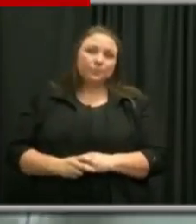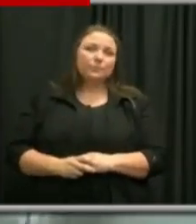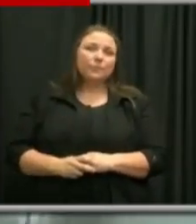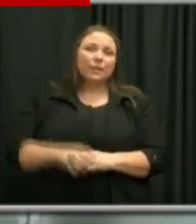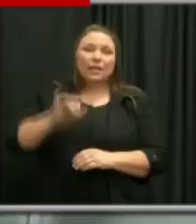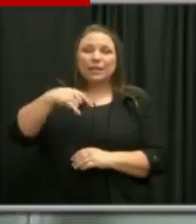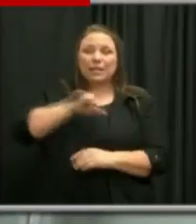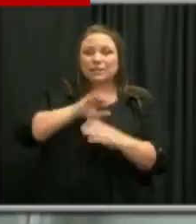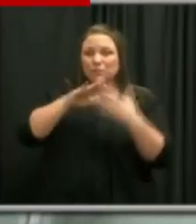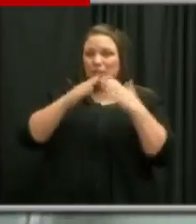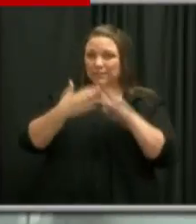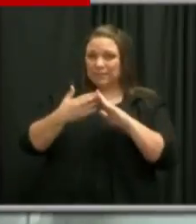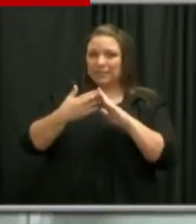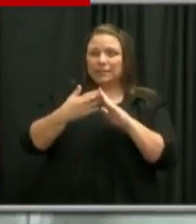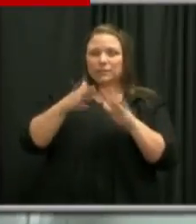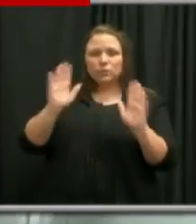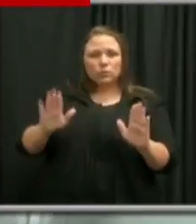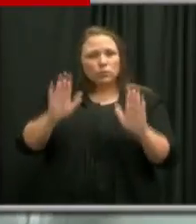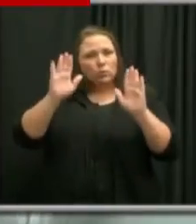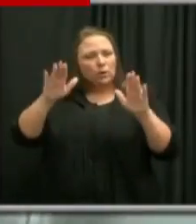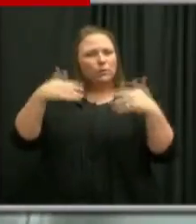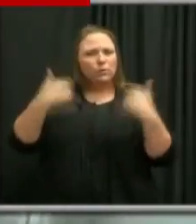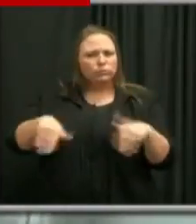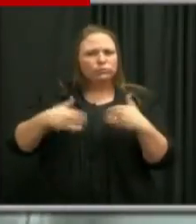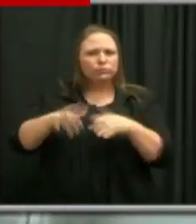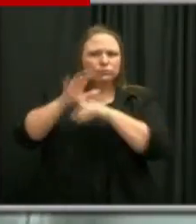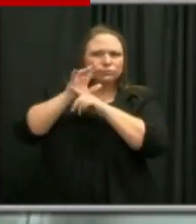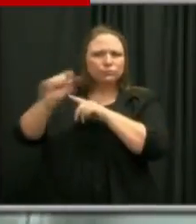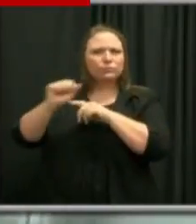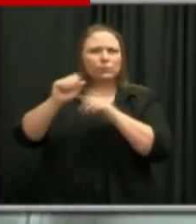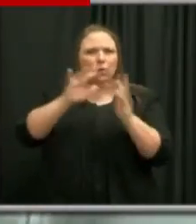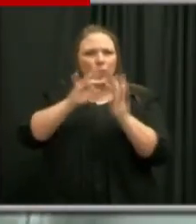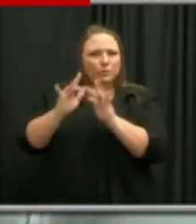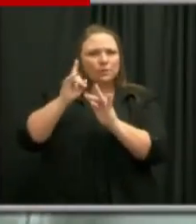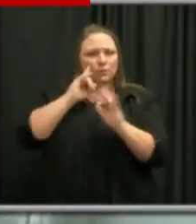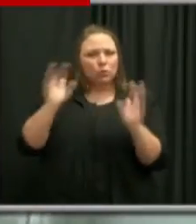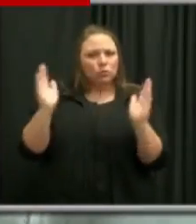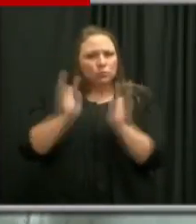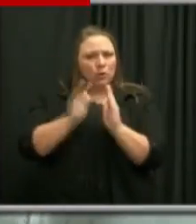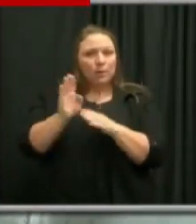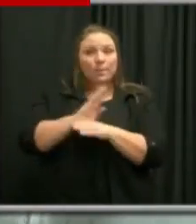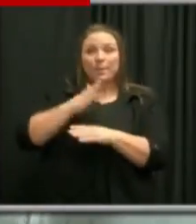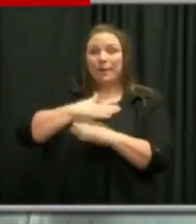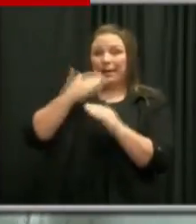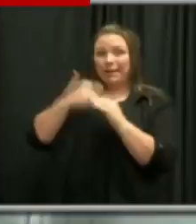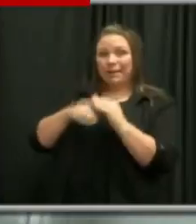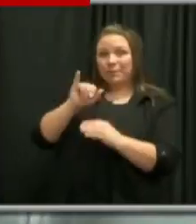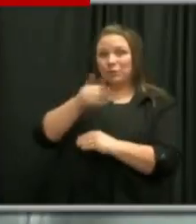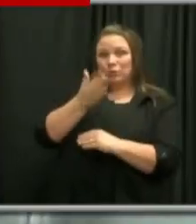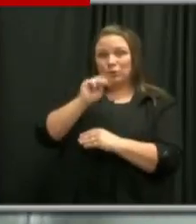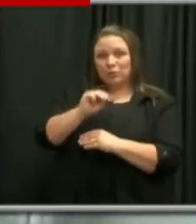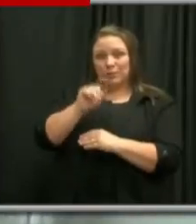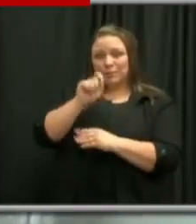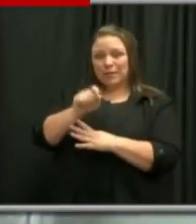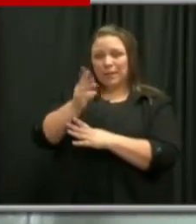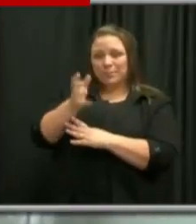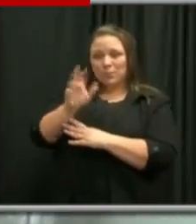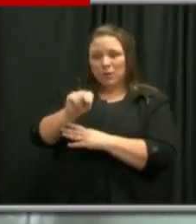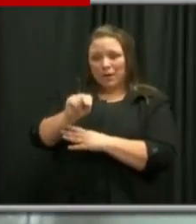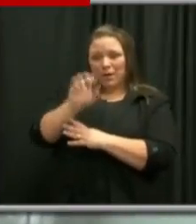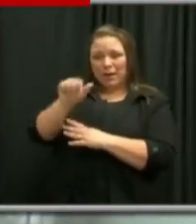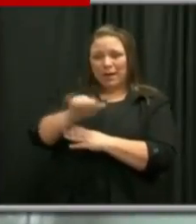sbtfnashville.com. That's our city's excellent website for small businesses. My email address is